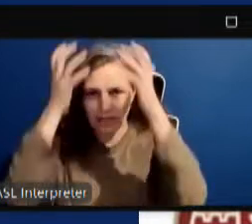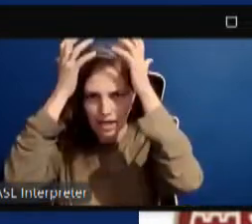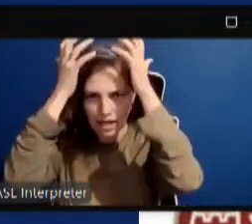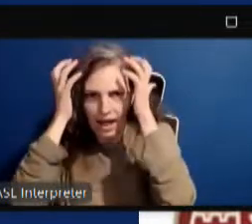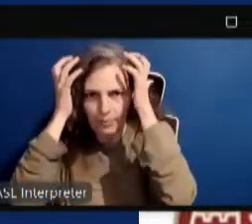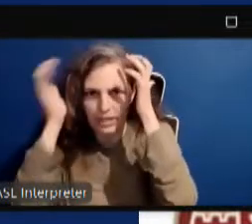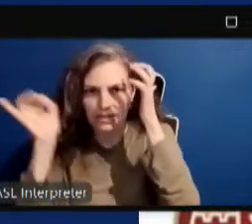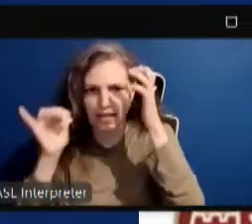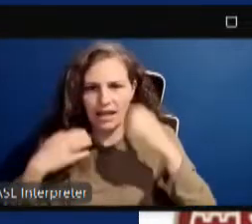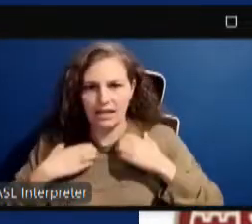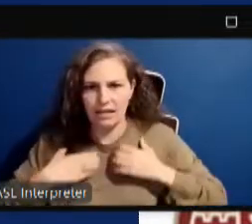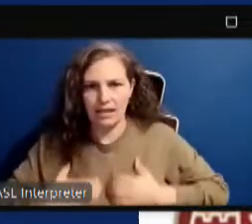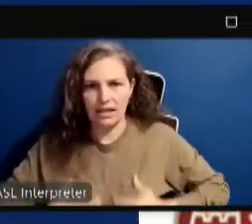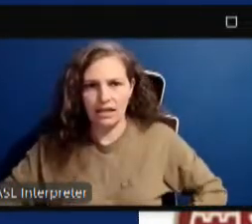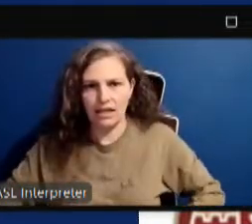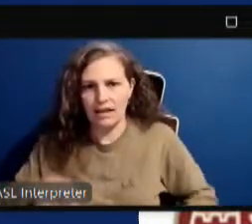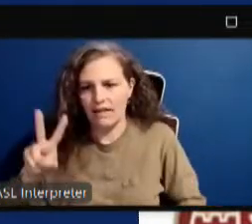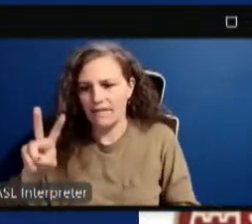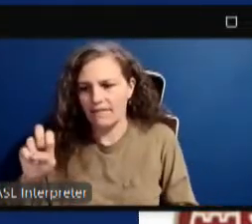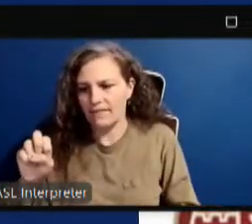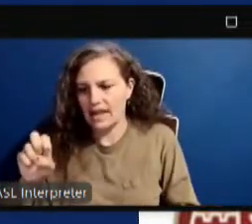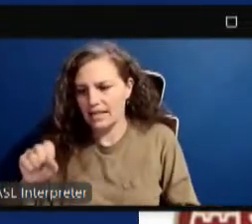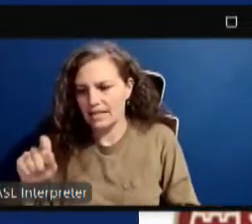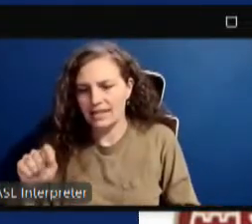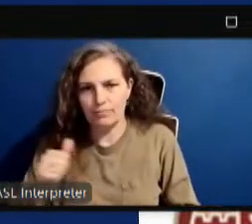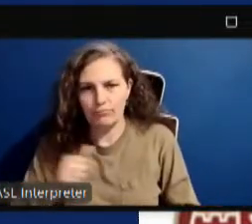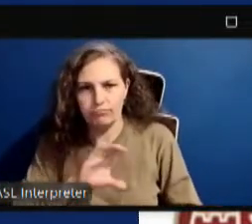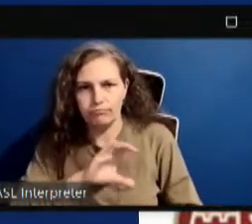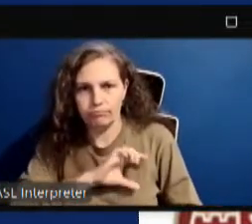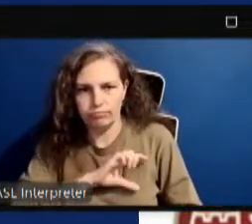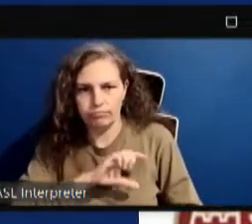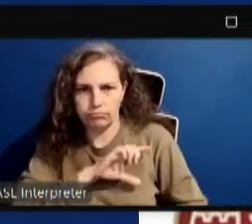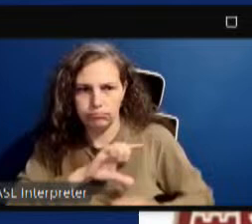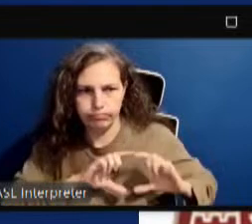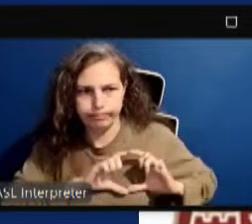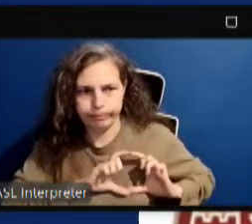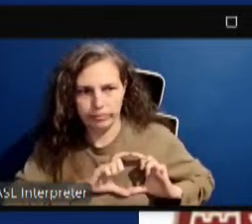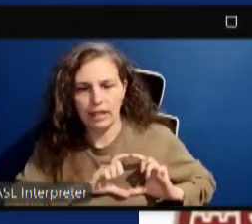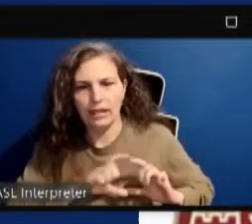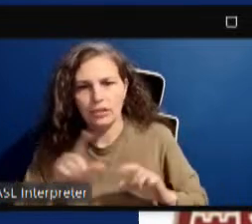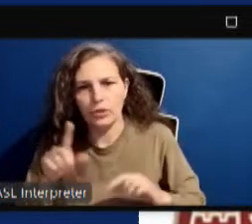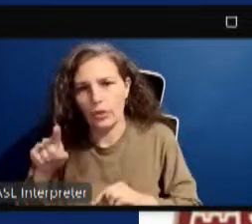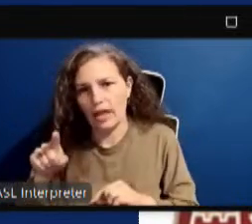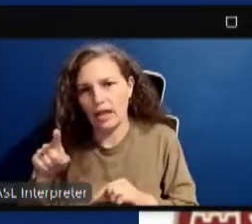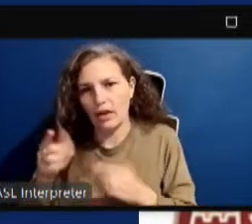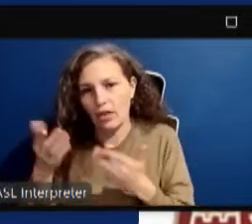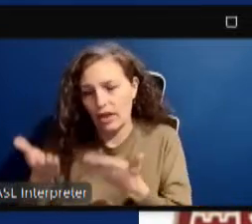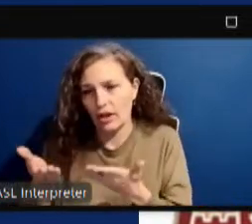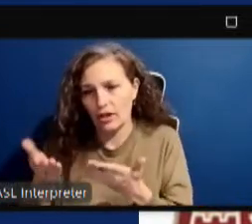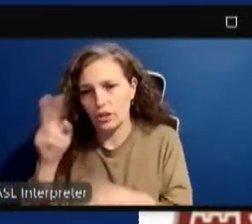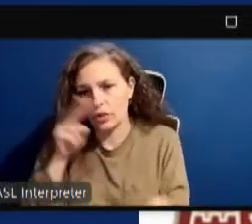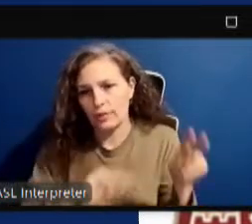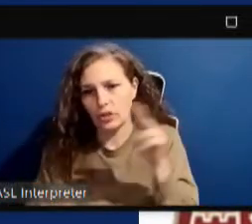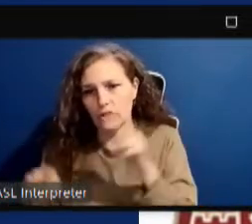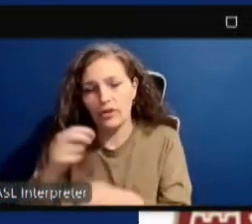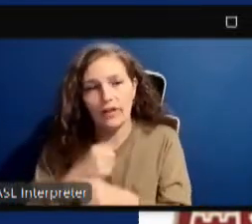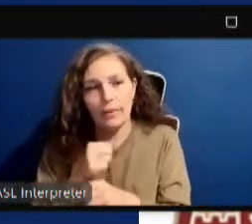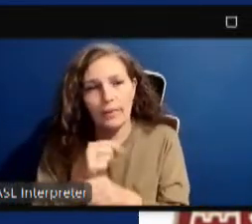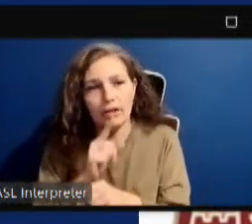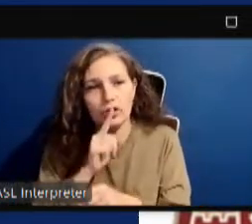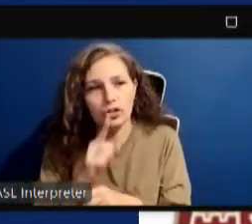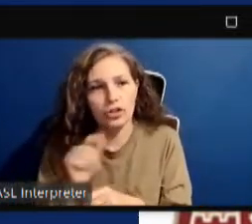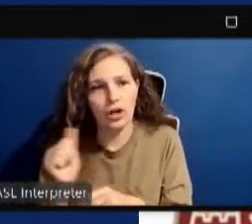vests. And so they are on site to observe and to ensure that the contractor is meeting all